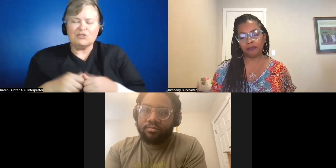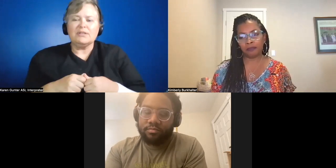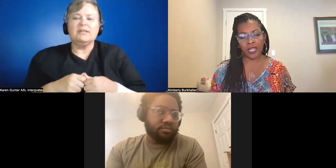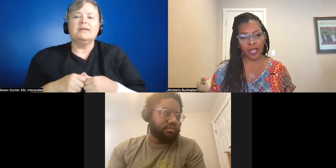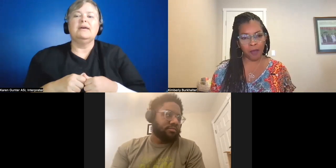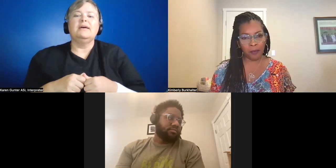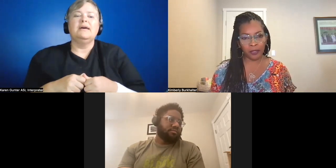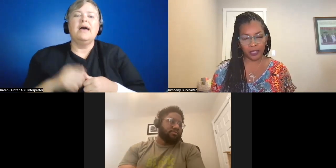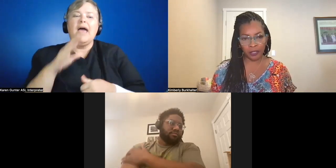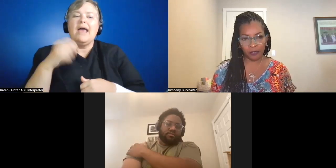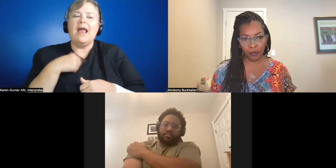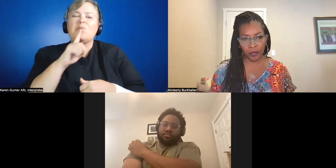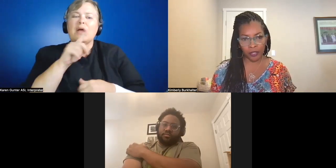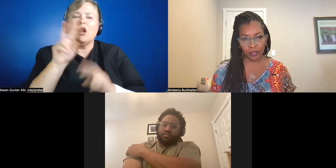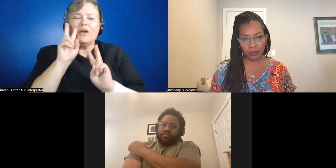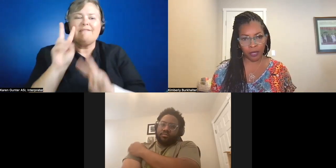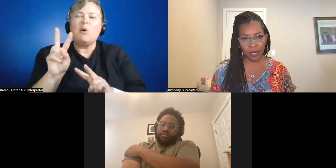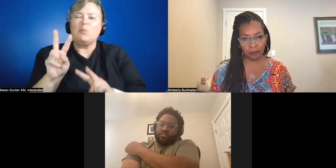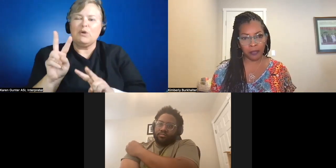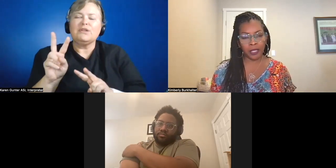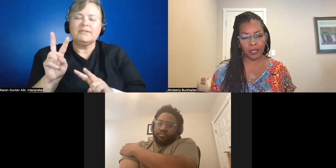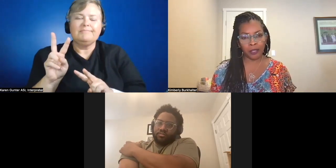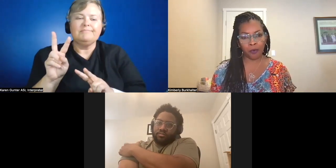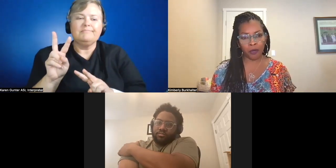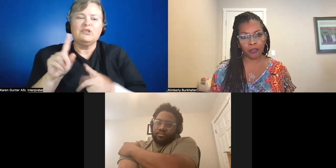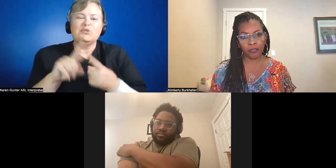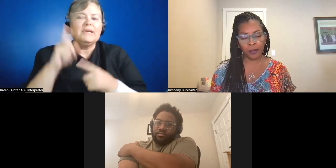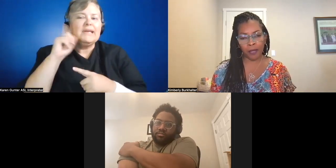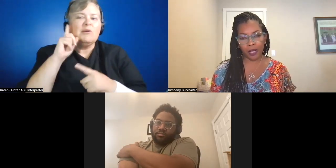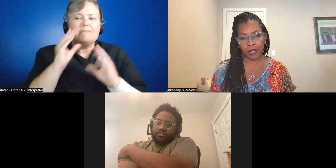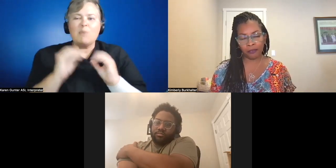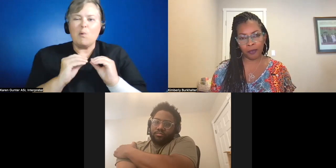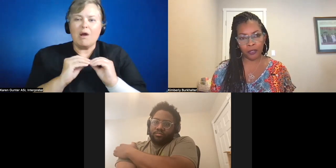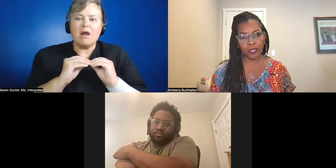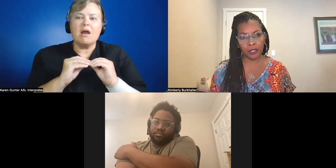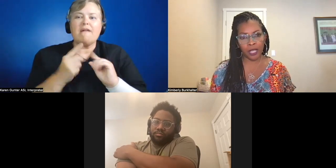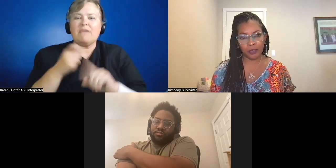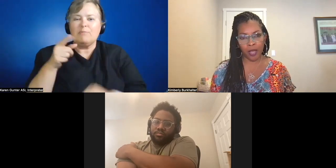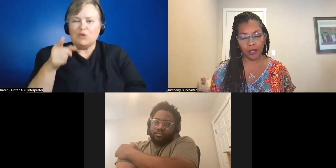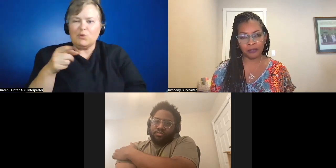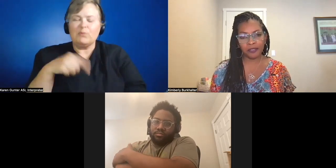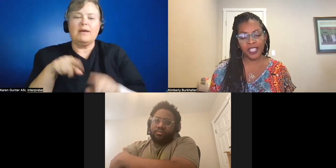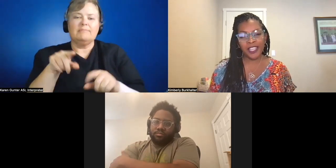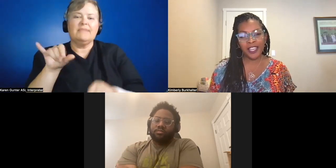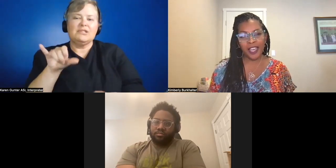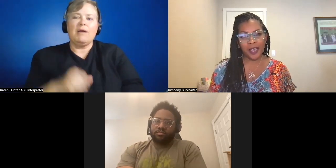And I'm really looking forward to hearing more from you as